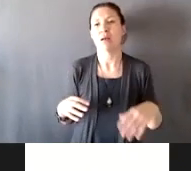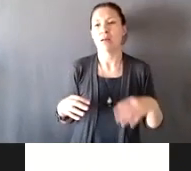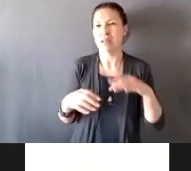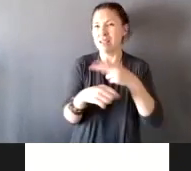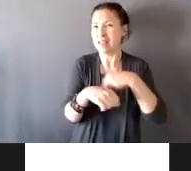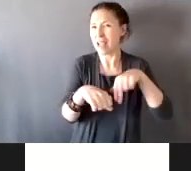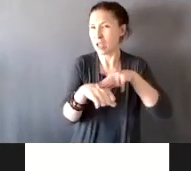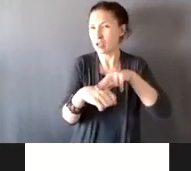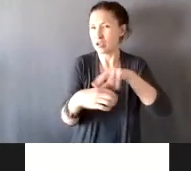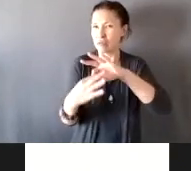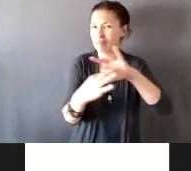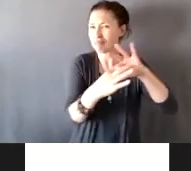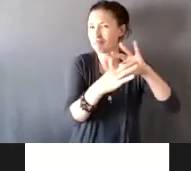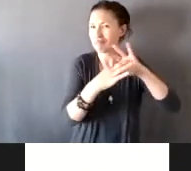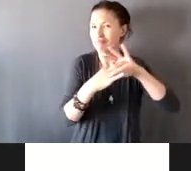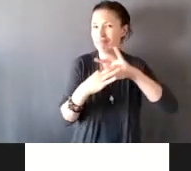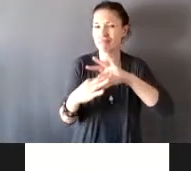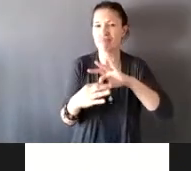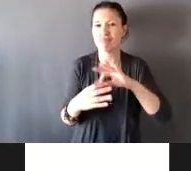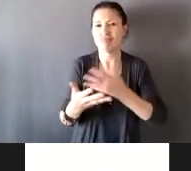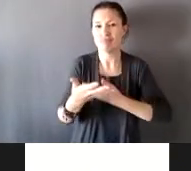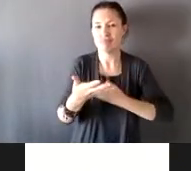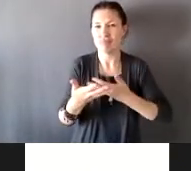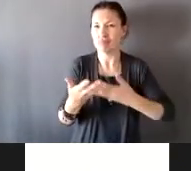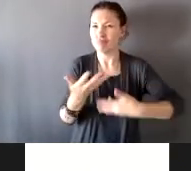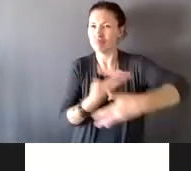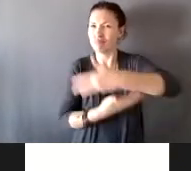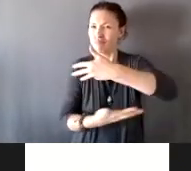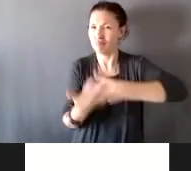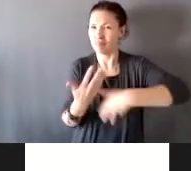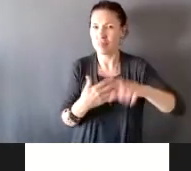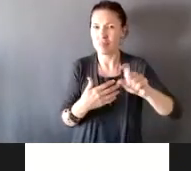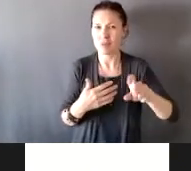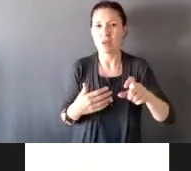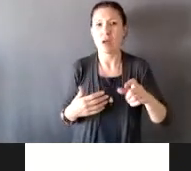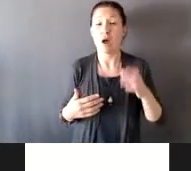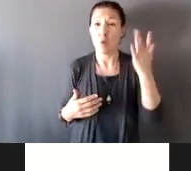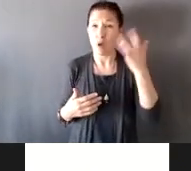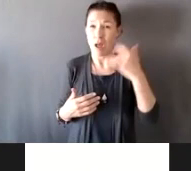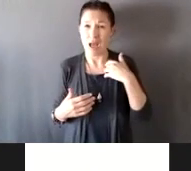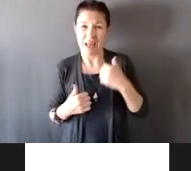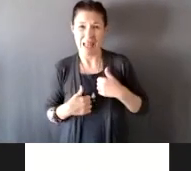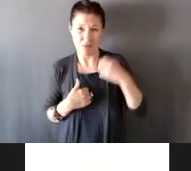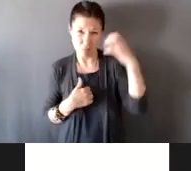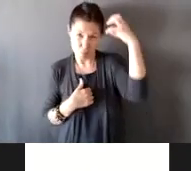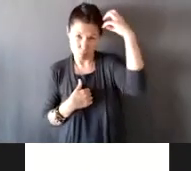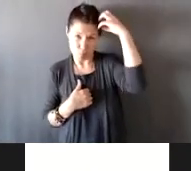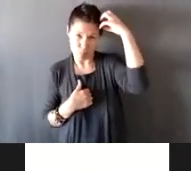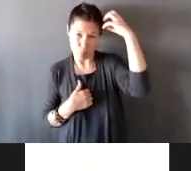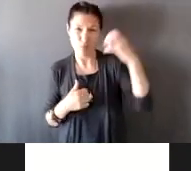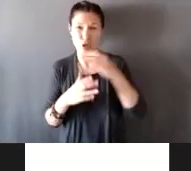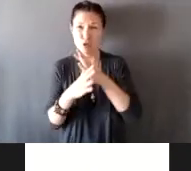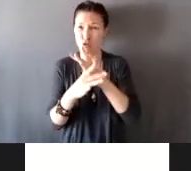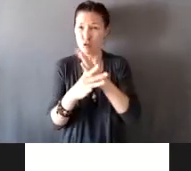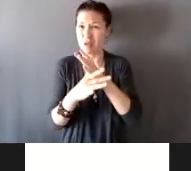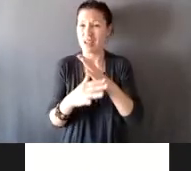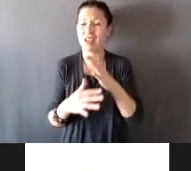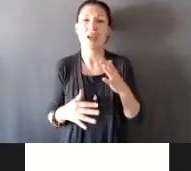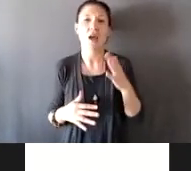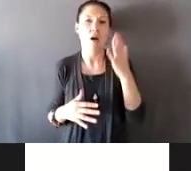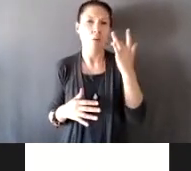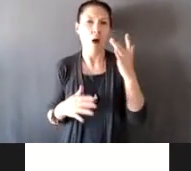very lucky, and one of the pivotal reasons I live in Berlin is because we have many wonderful parks, so it's something that is possible for